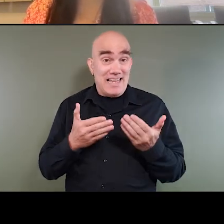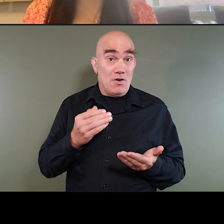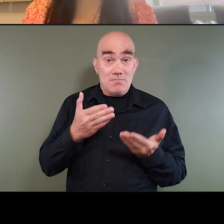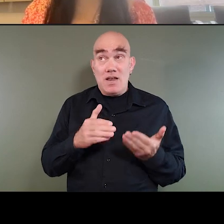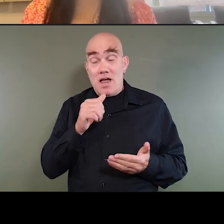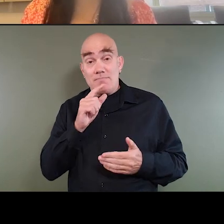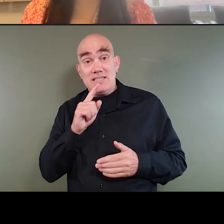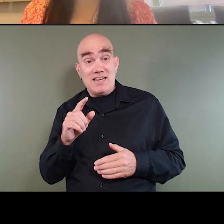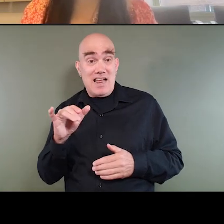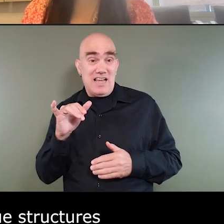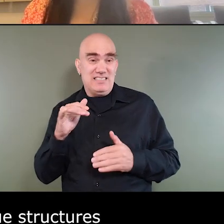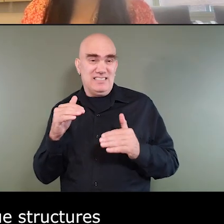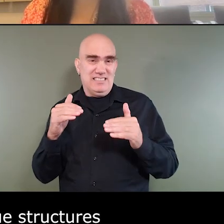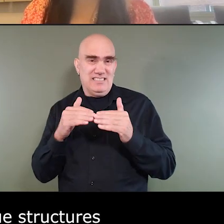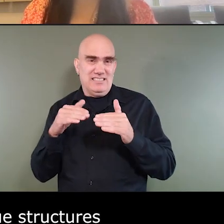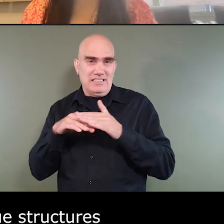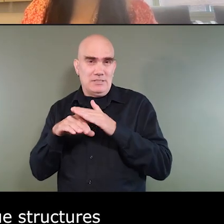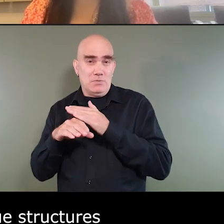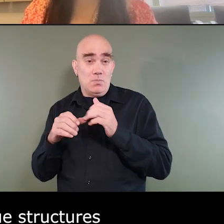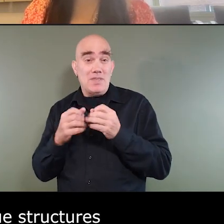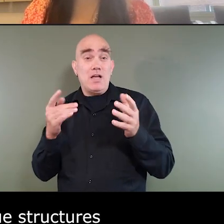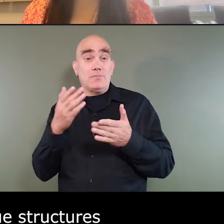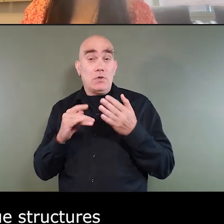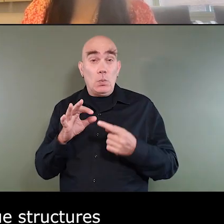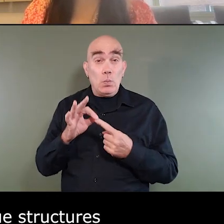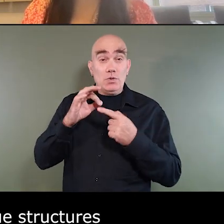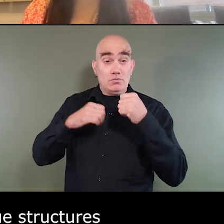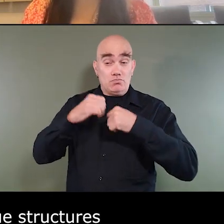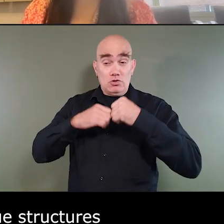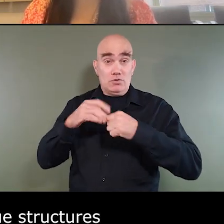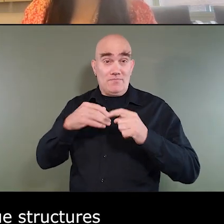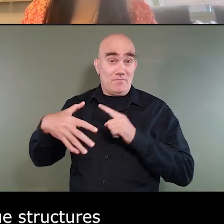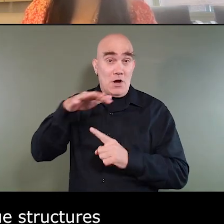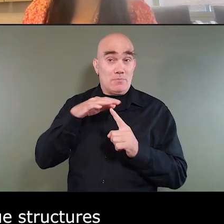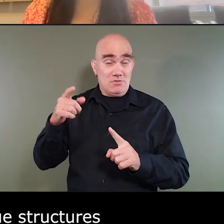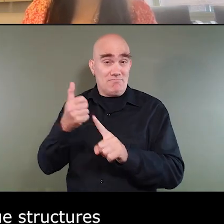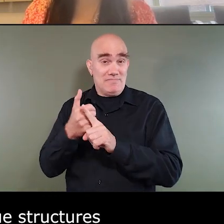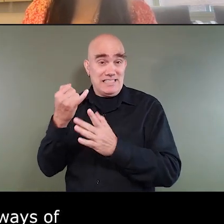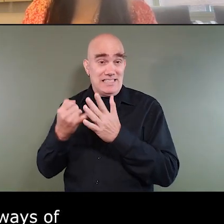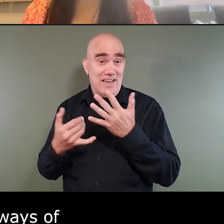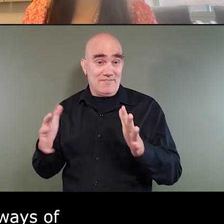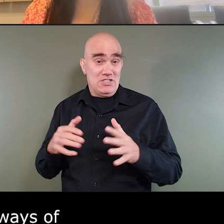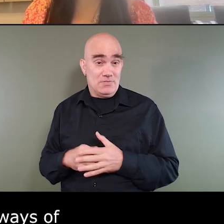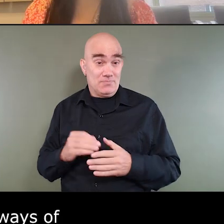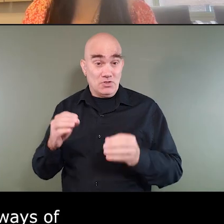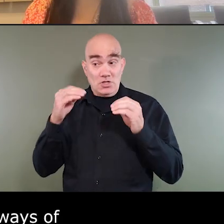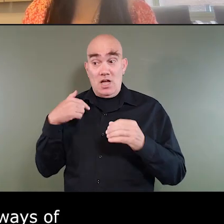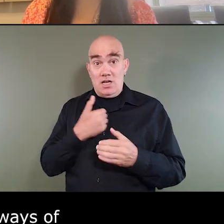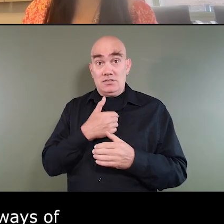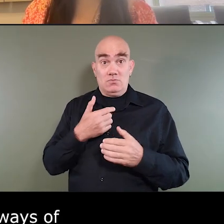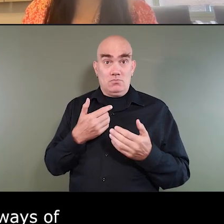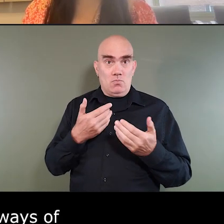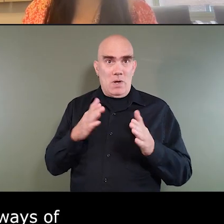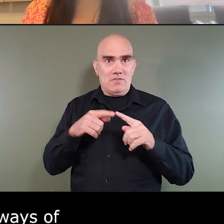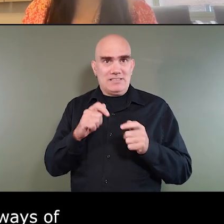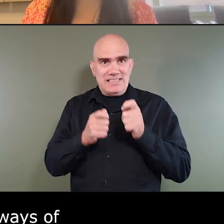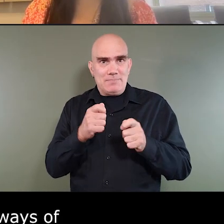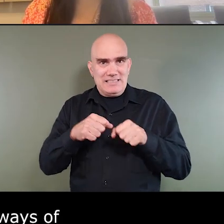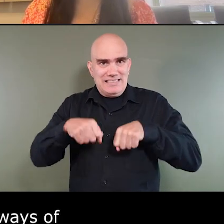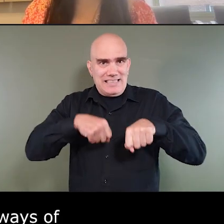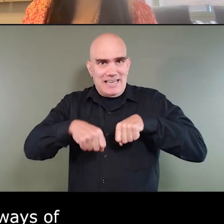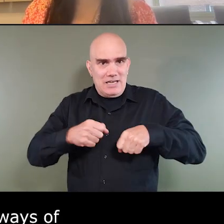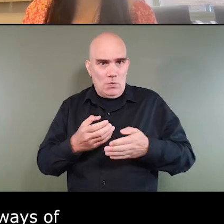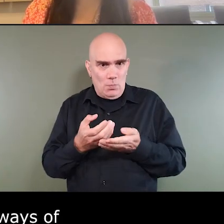not be as accessible without some of the unique structures and environments she's designed. And she's taught us, ways